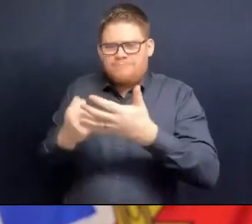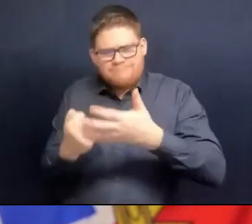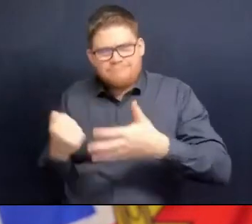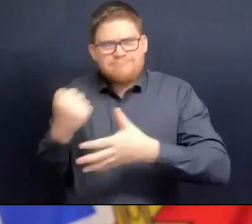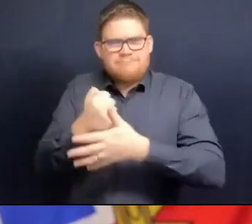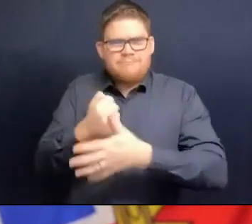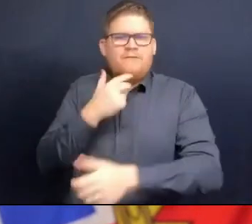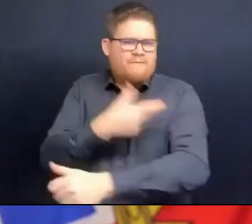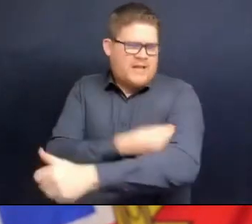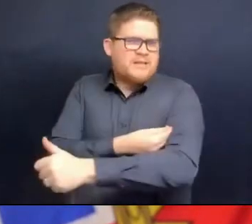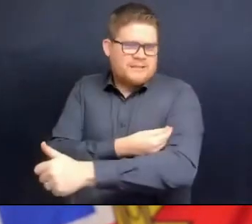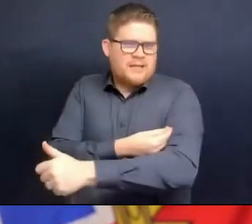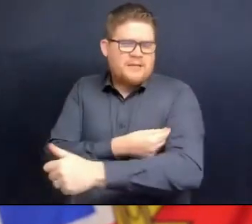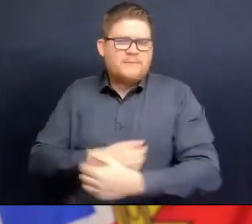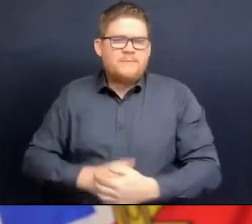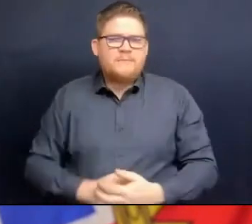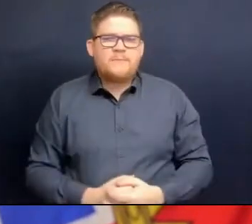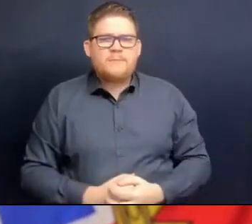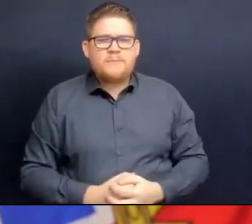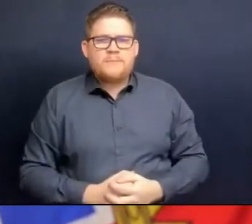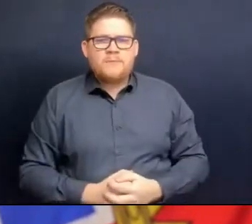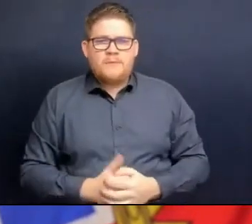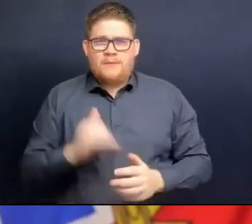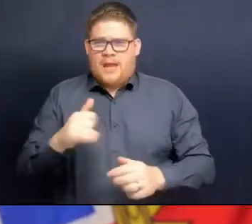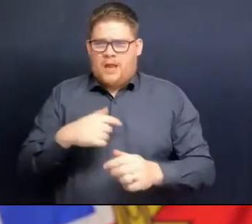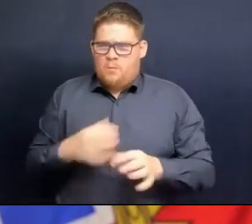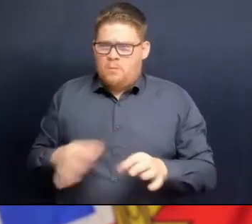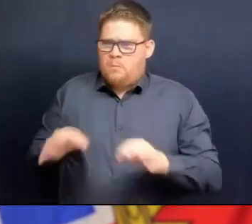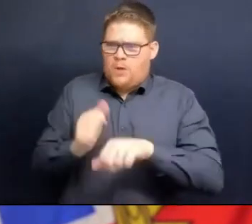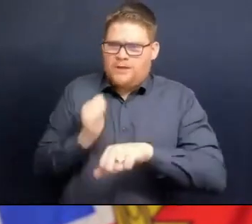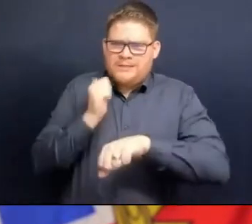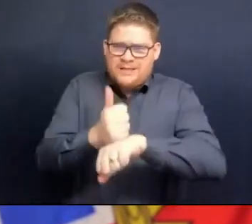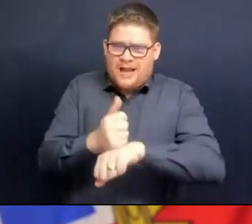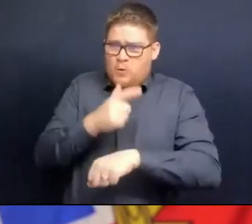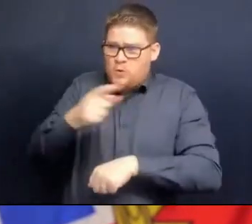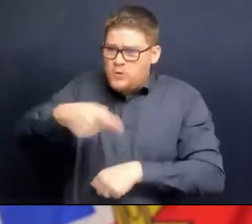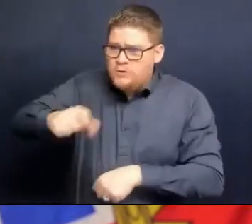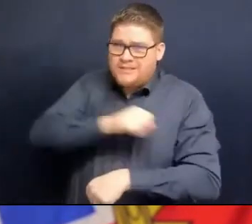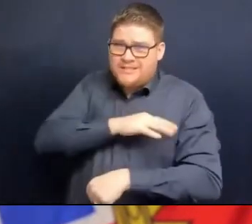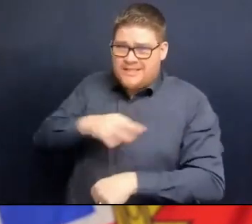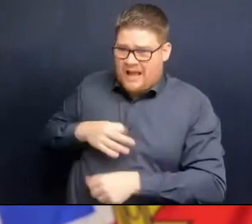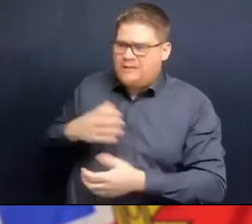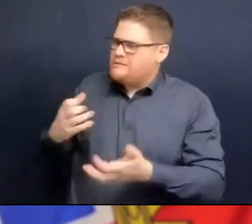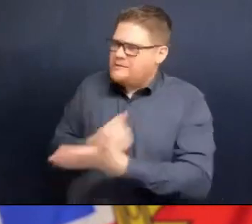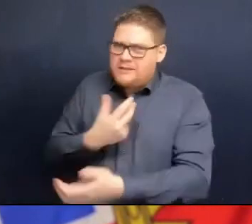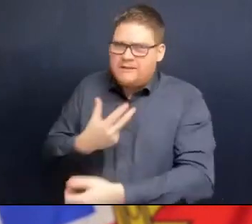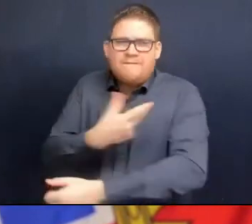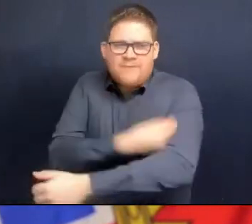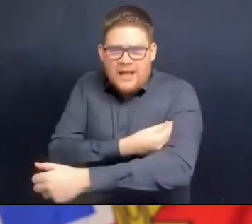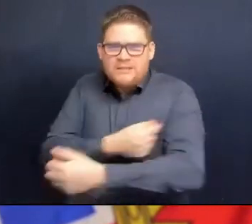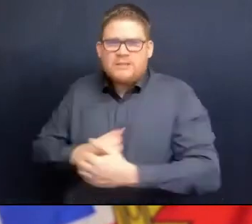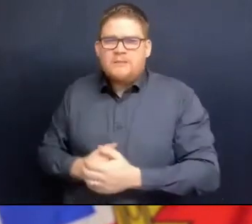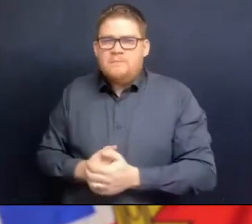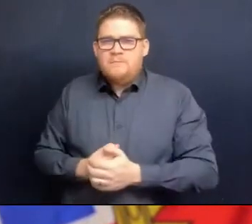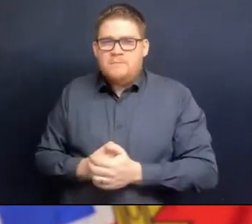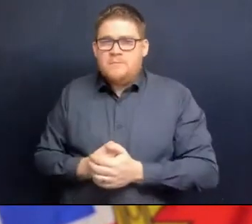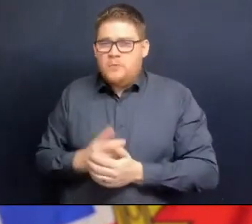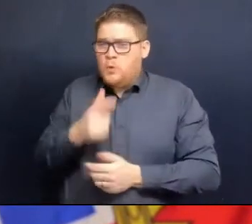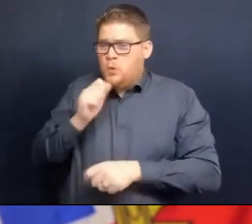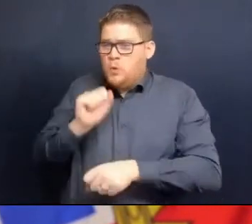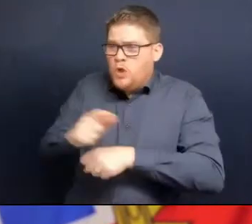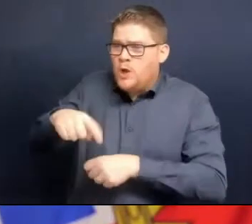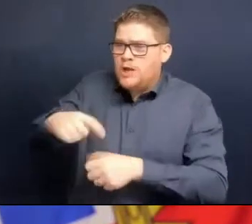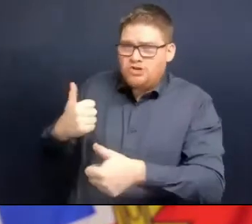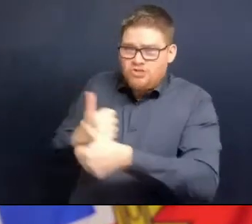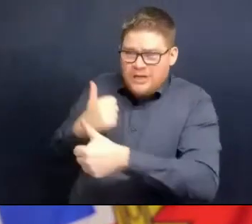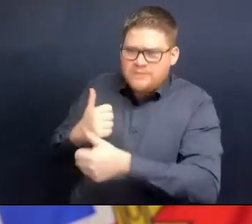we recognize the importance of the care that's provided by support workers in those settings and how it can be a risk. And